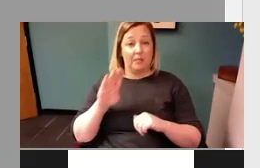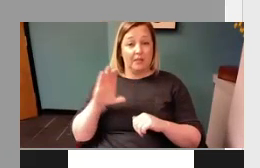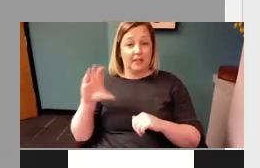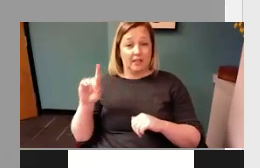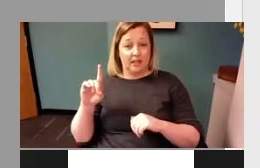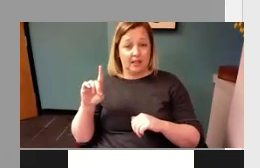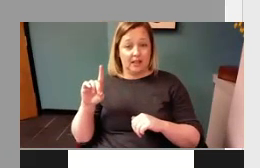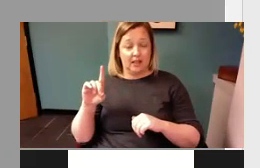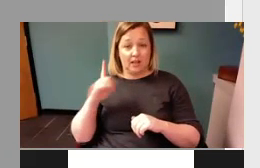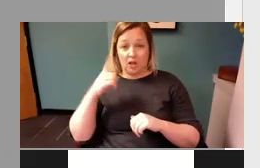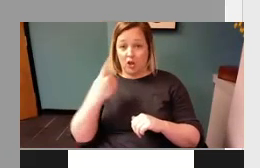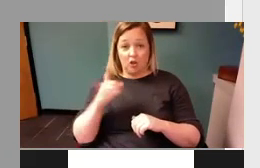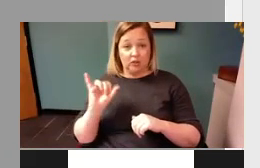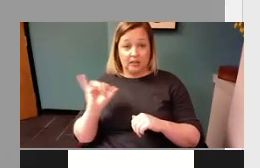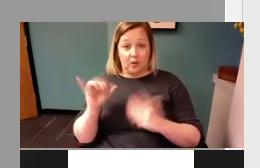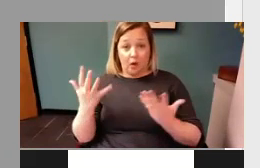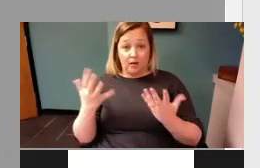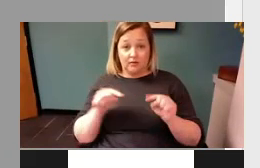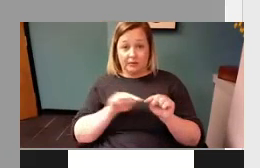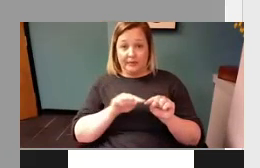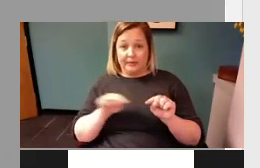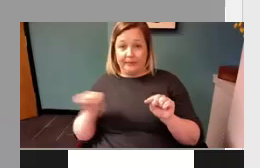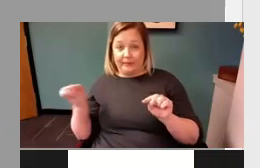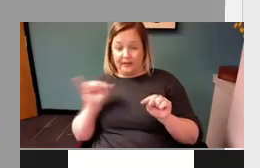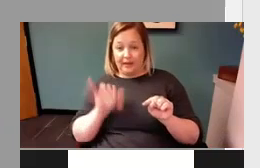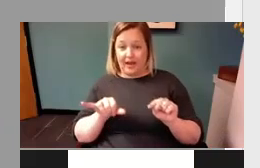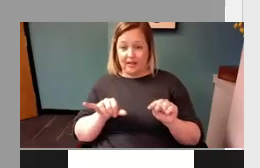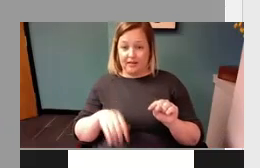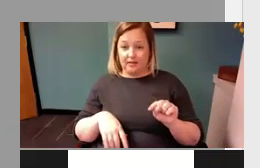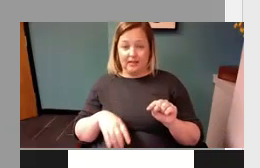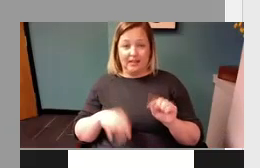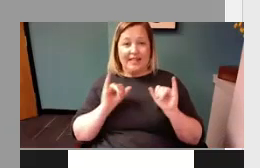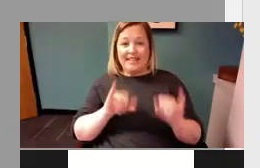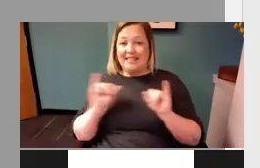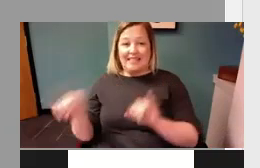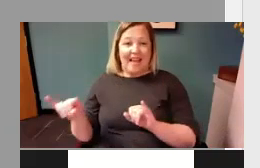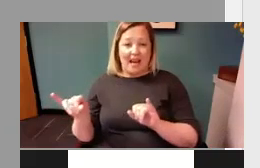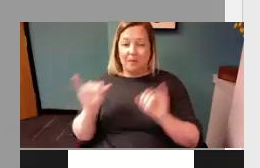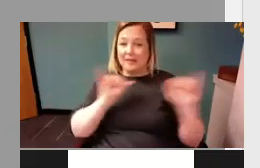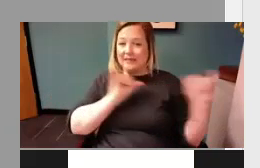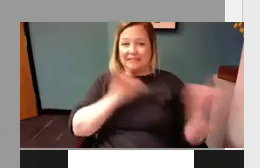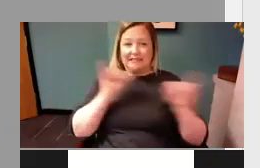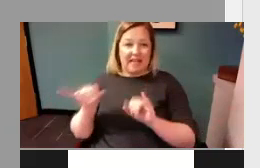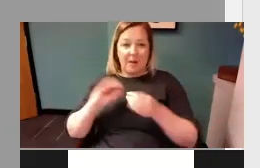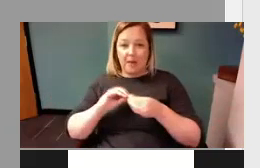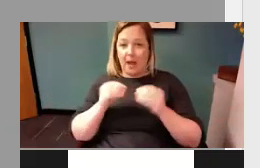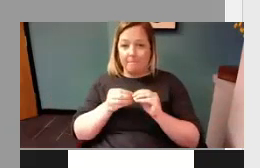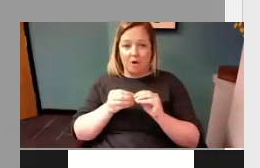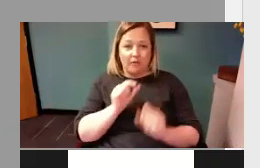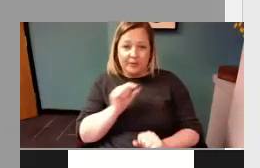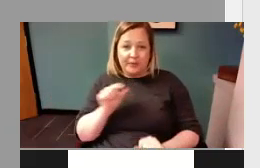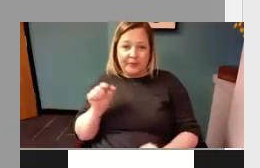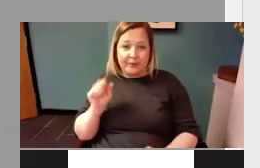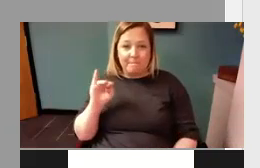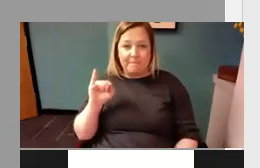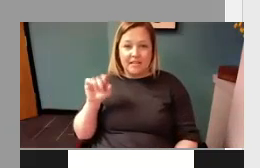0, 0, 0, 1, 0, 1. Right. Same number of bits, but again, still distinctive enough for us to figure